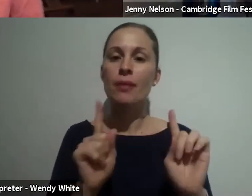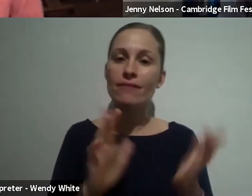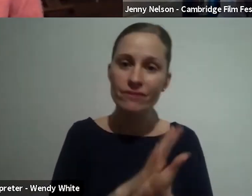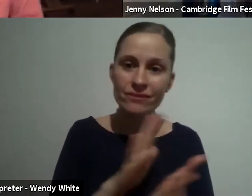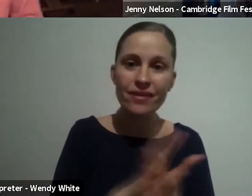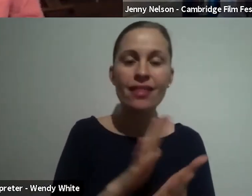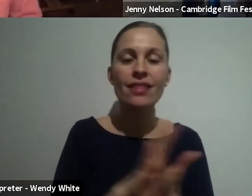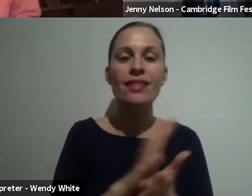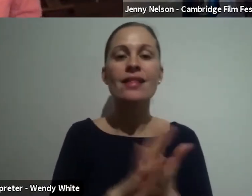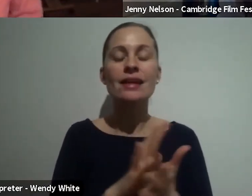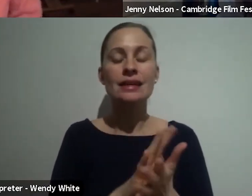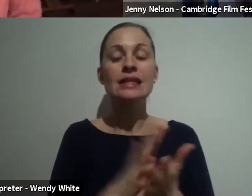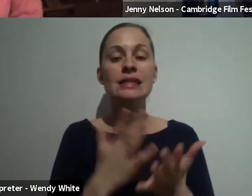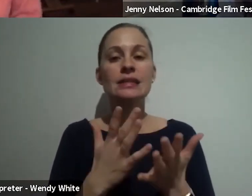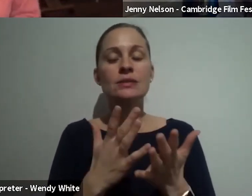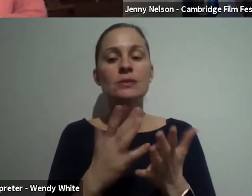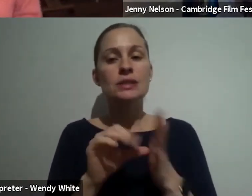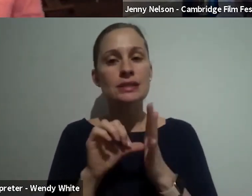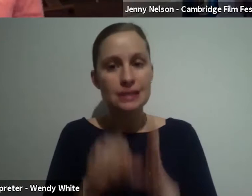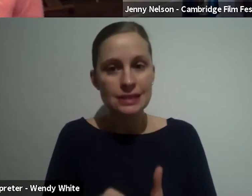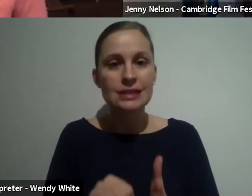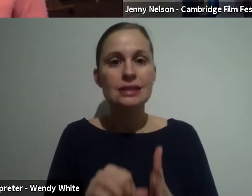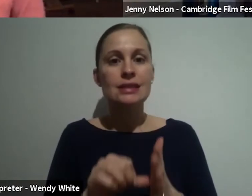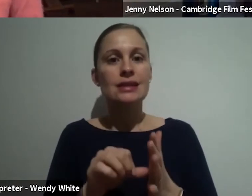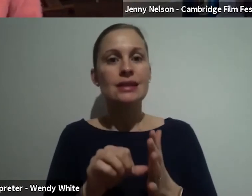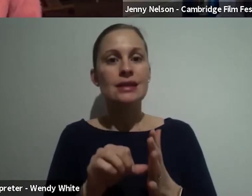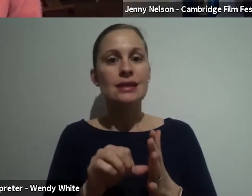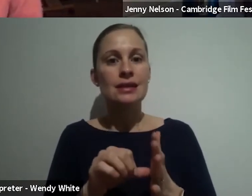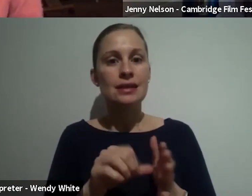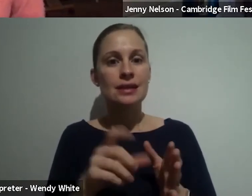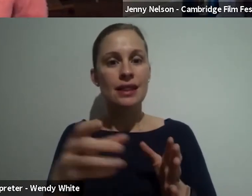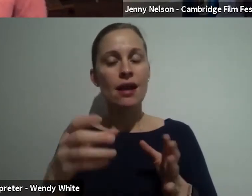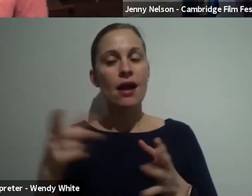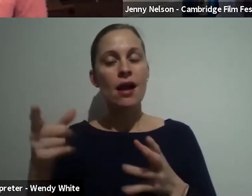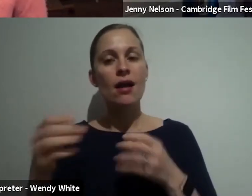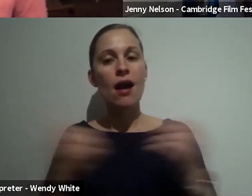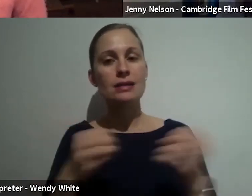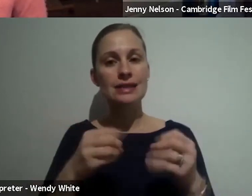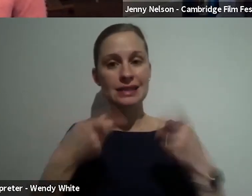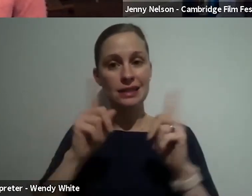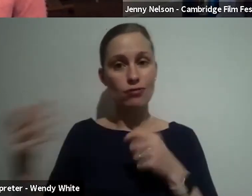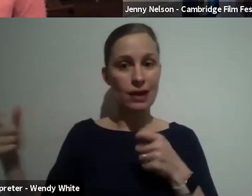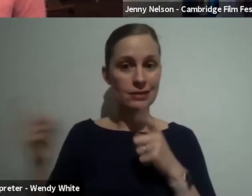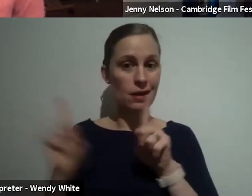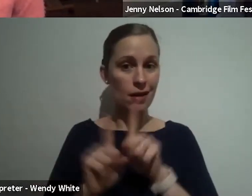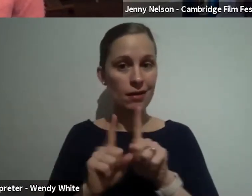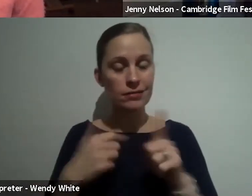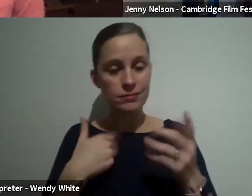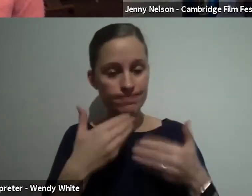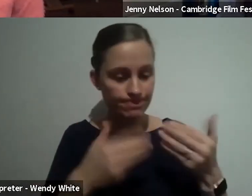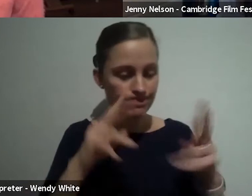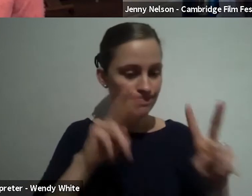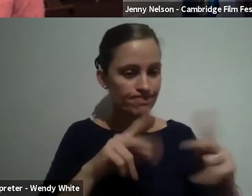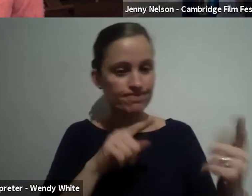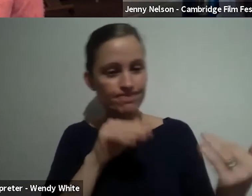a very intense job that I did with Gisela Krem, the casting director. And what we looked,